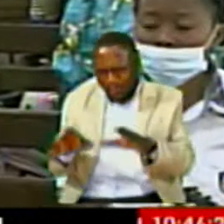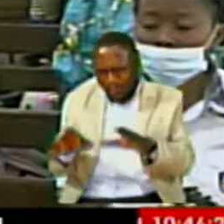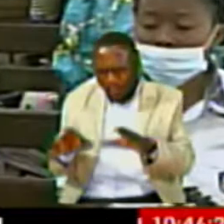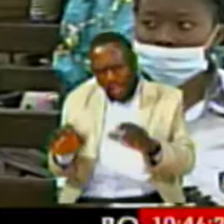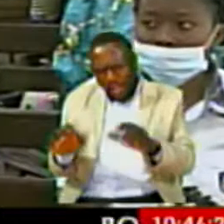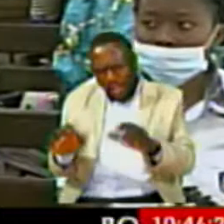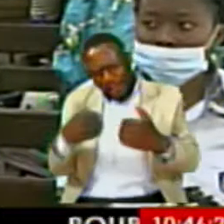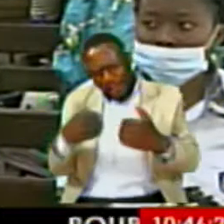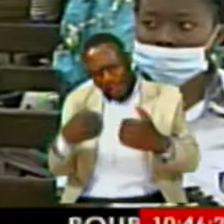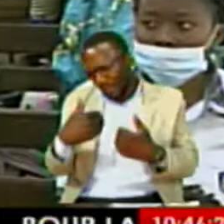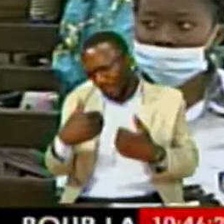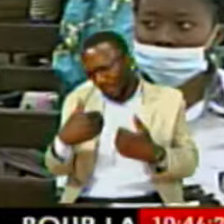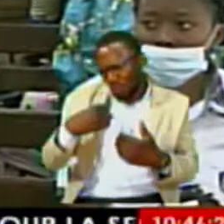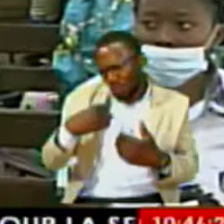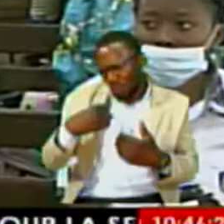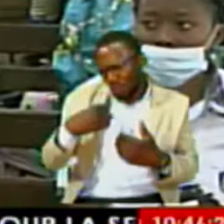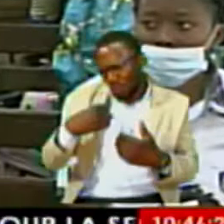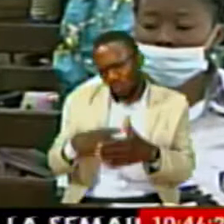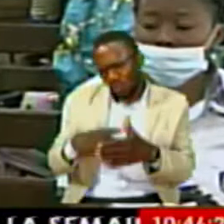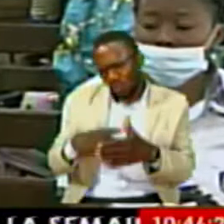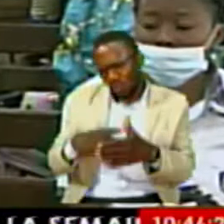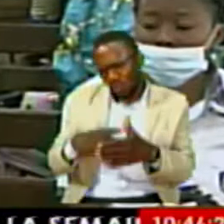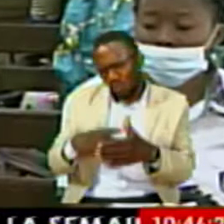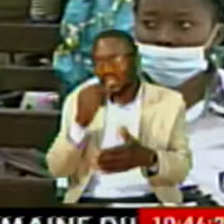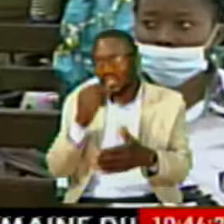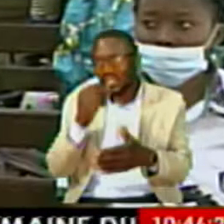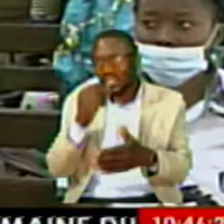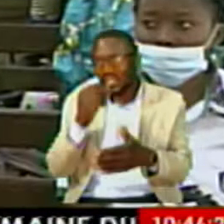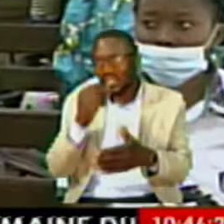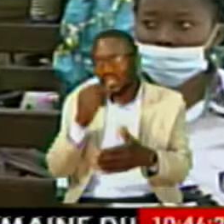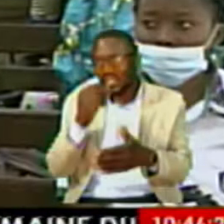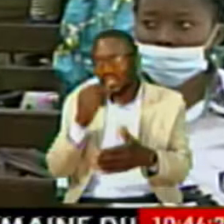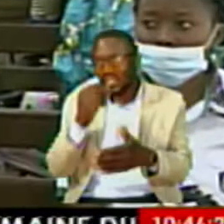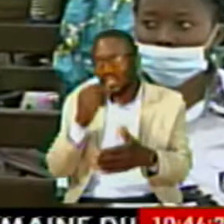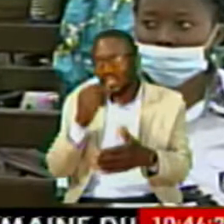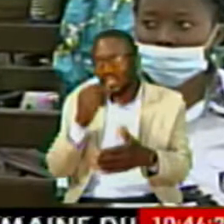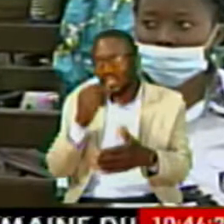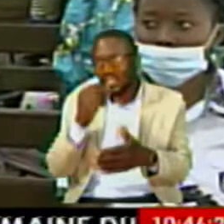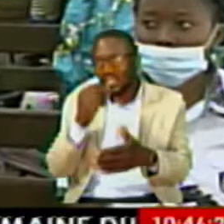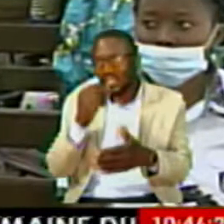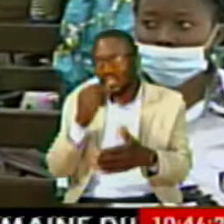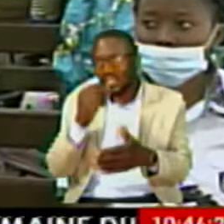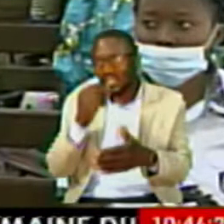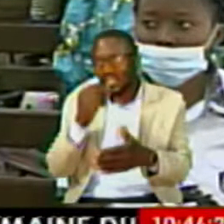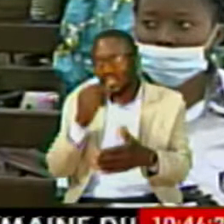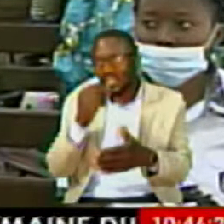bodies. Showing their bodies. The shape of the bodies.